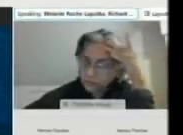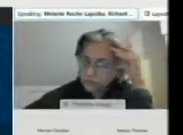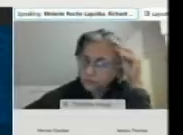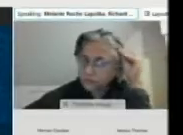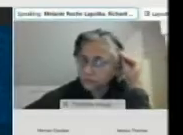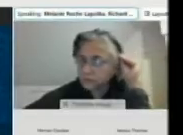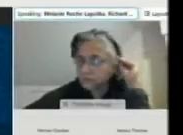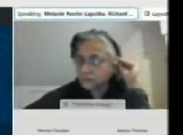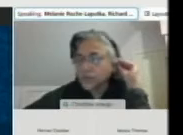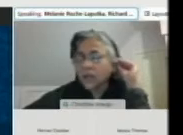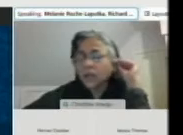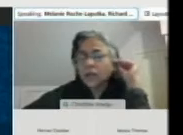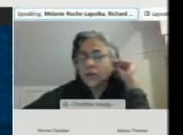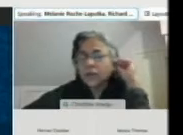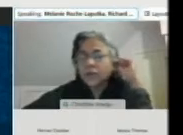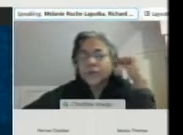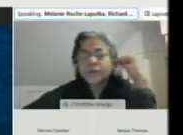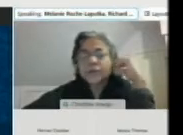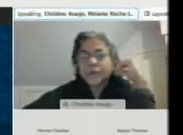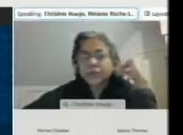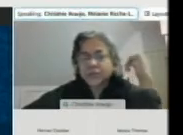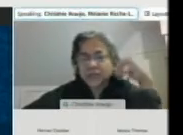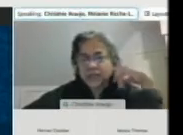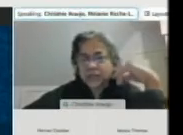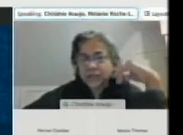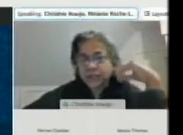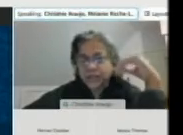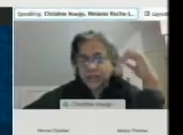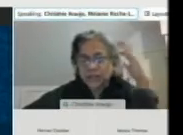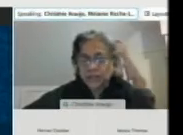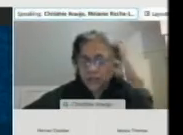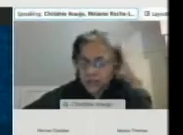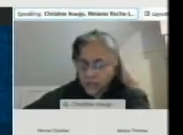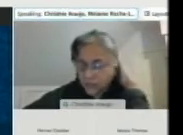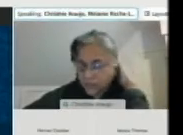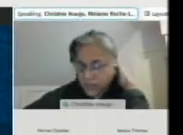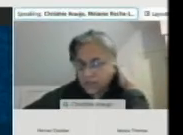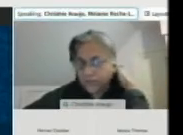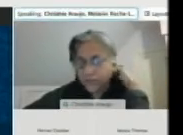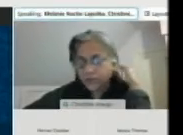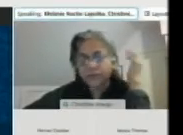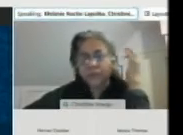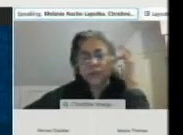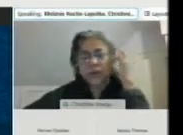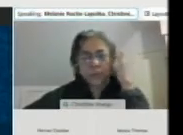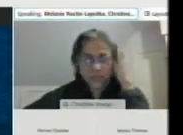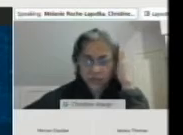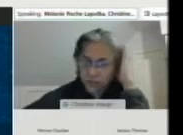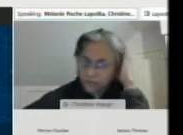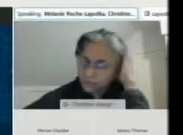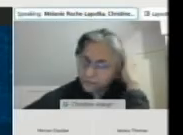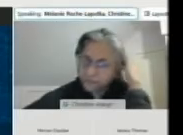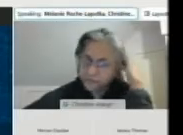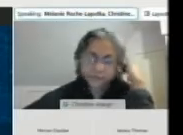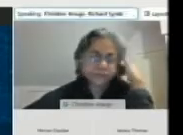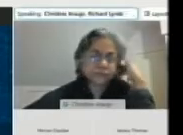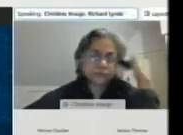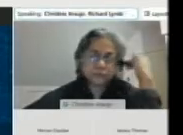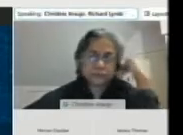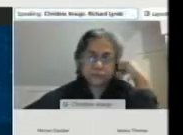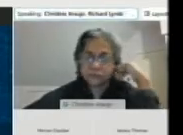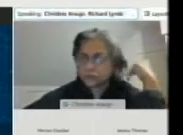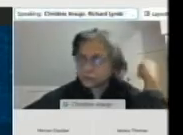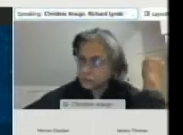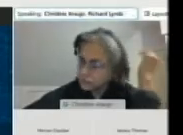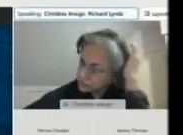no substantial hardships, which he has stated at a previous abutters meeting. The population density, the